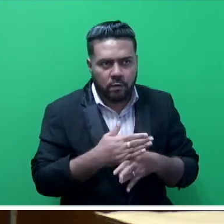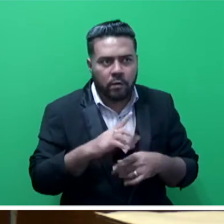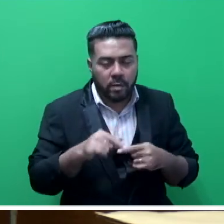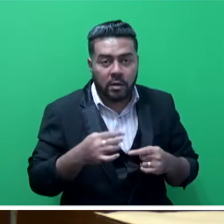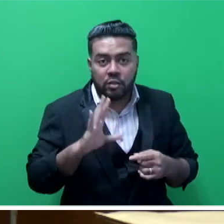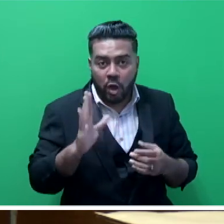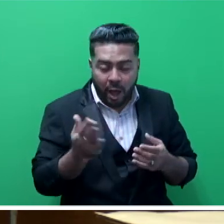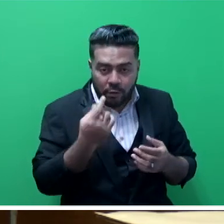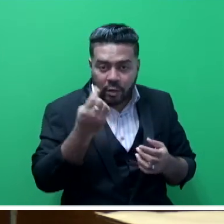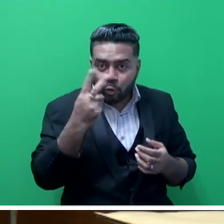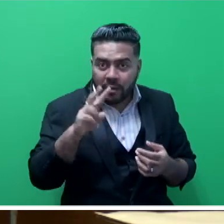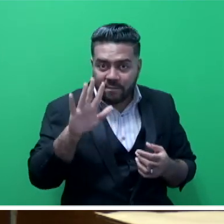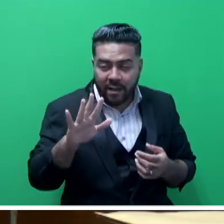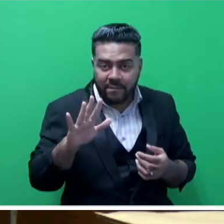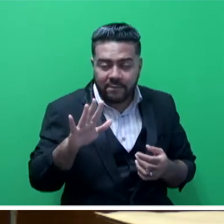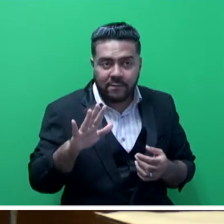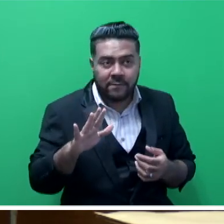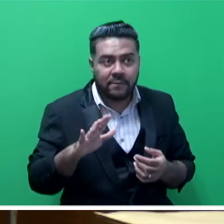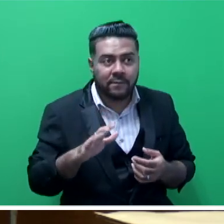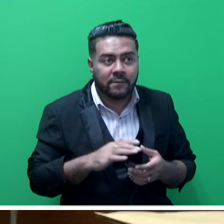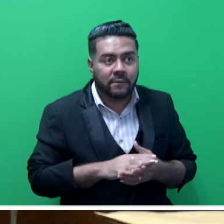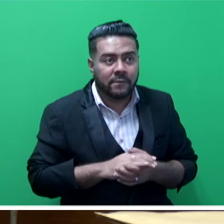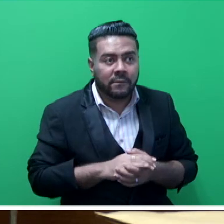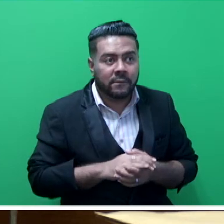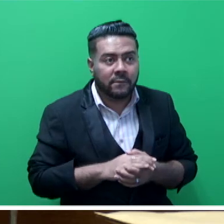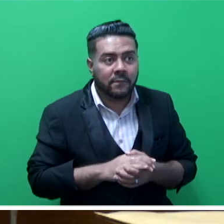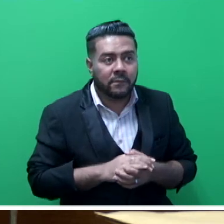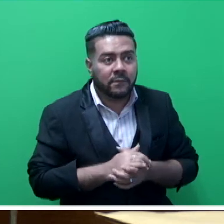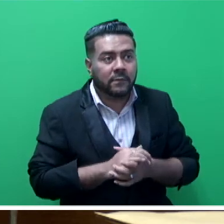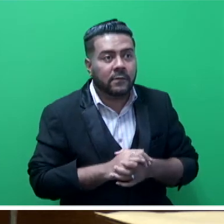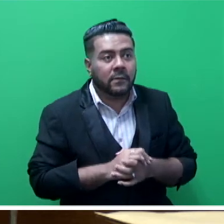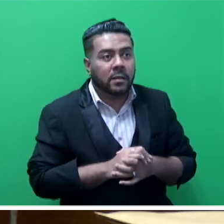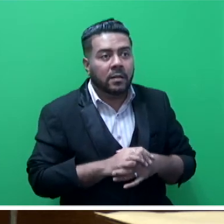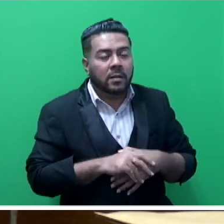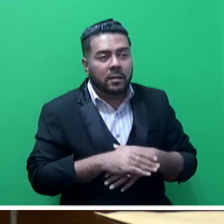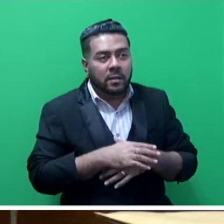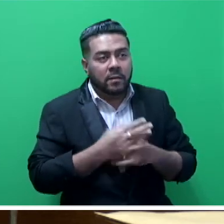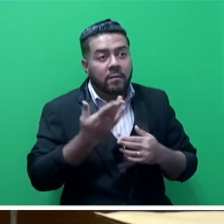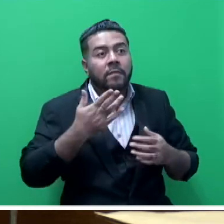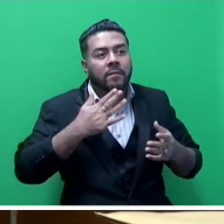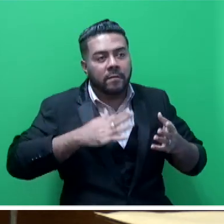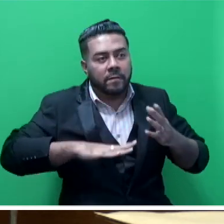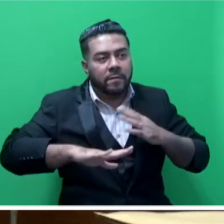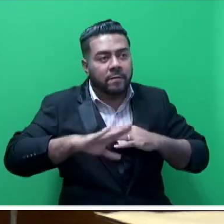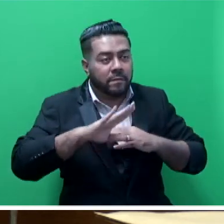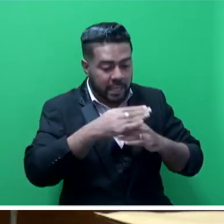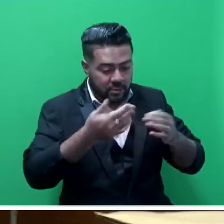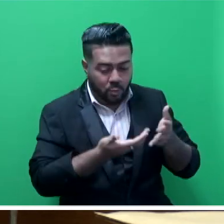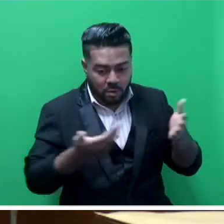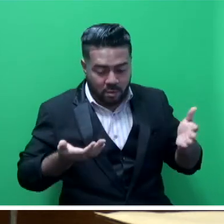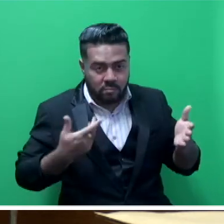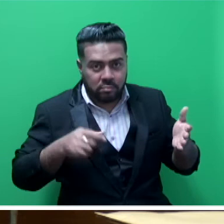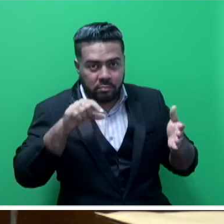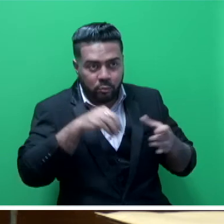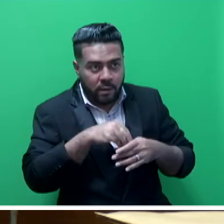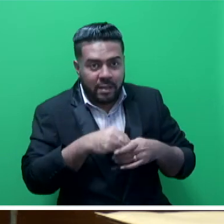of the 25 creeks that we're doing in phase 1, that we've got the entire paperwork ready, and we're going to start from